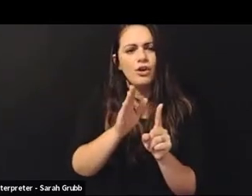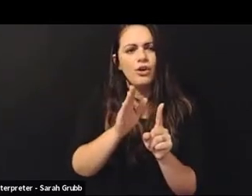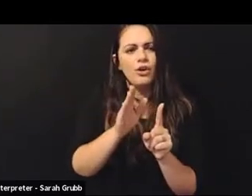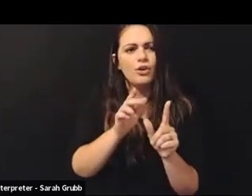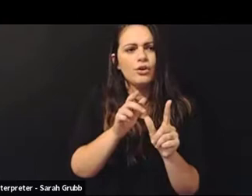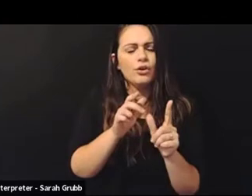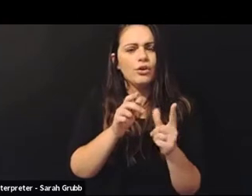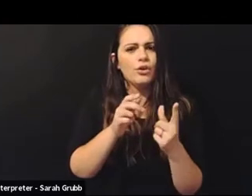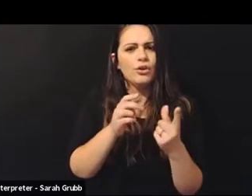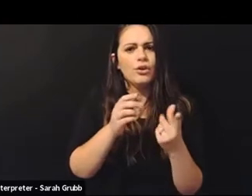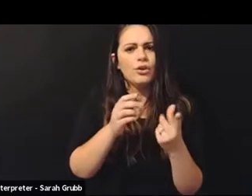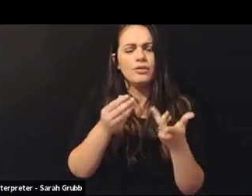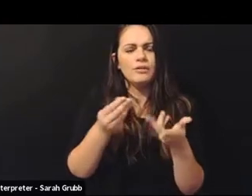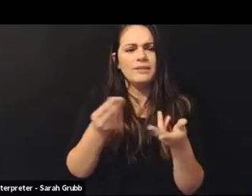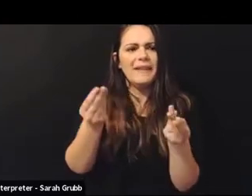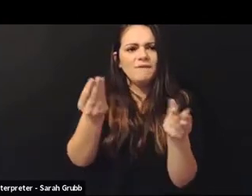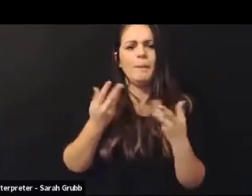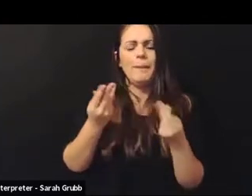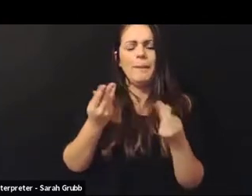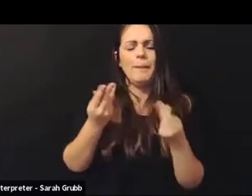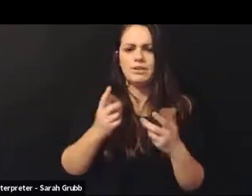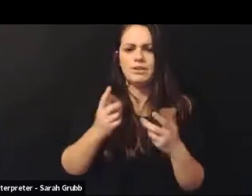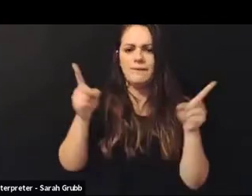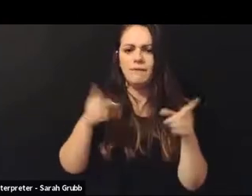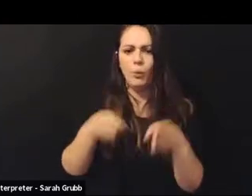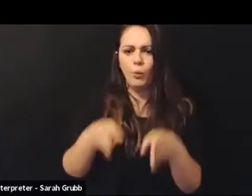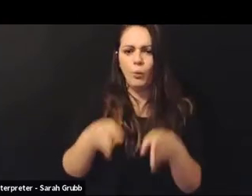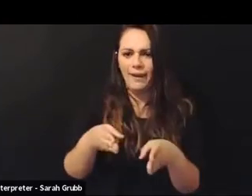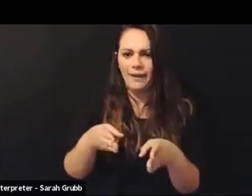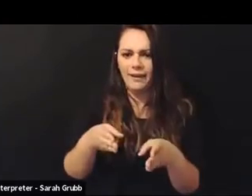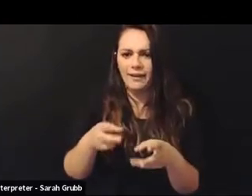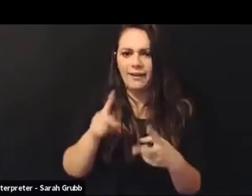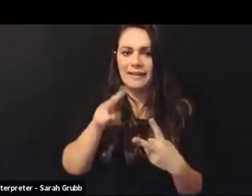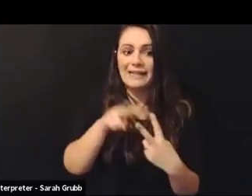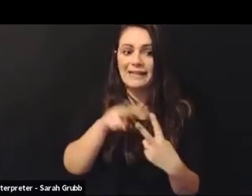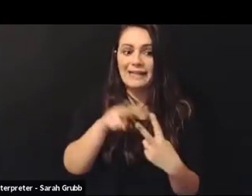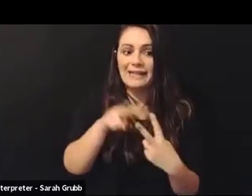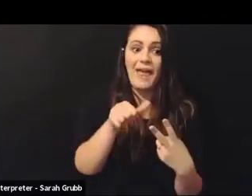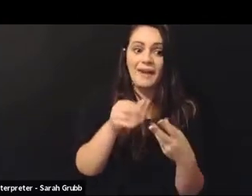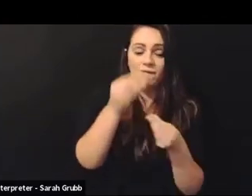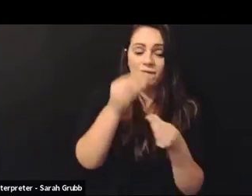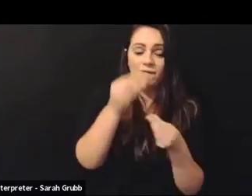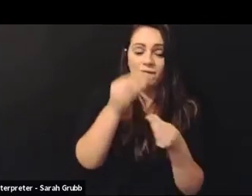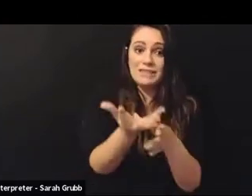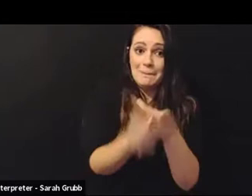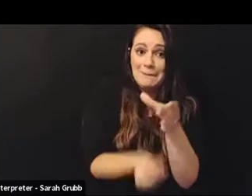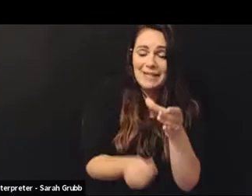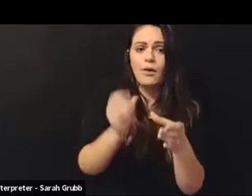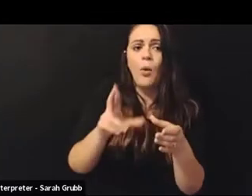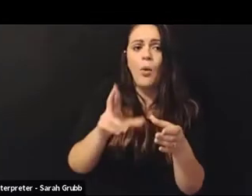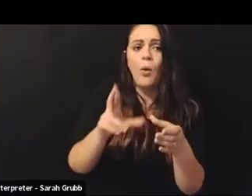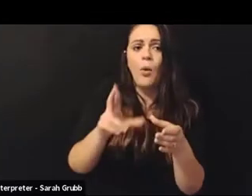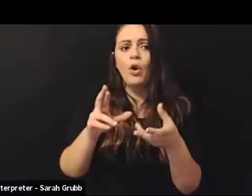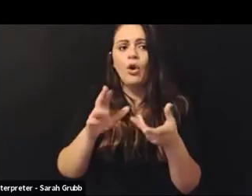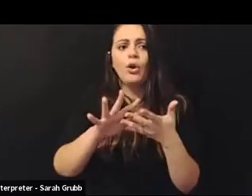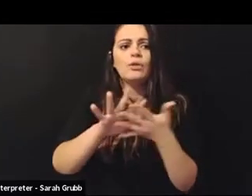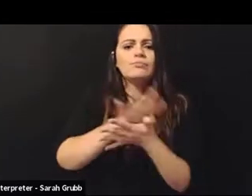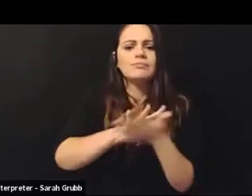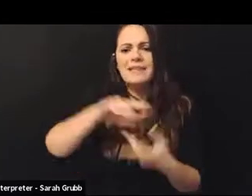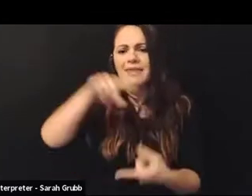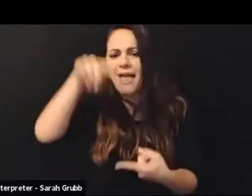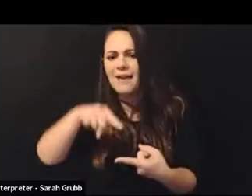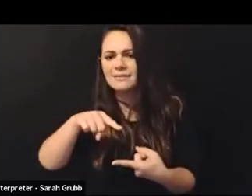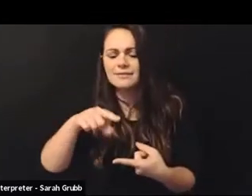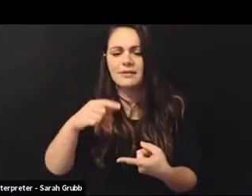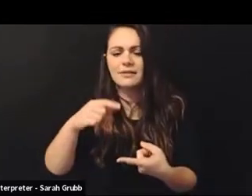different way because either the information's missing or it's diminished because they have low vision